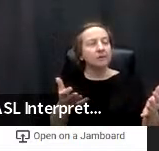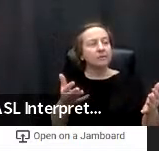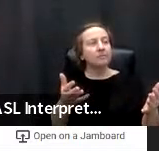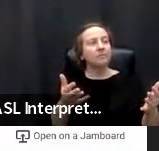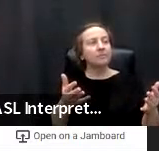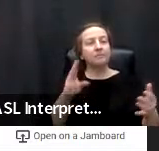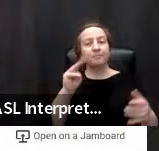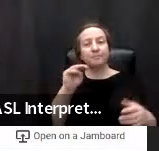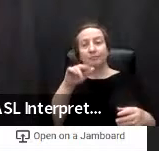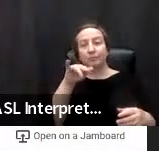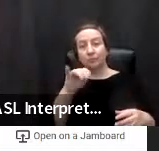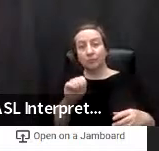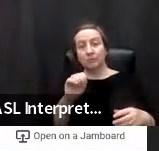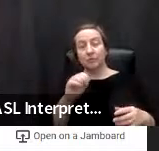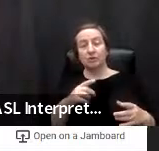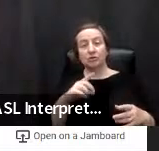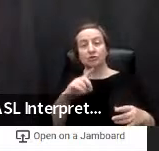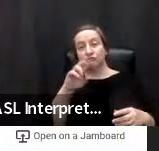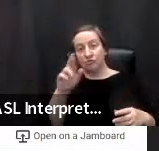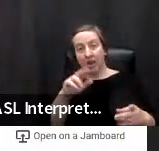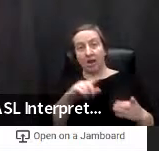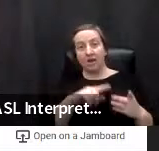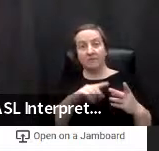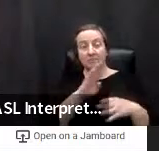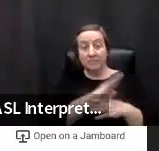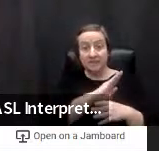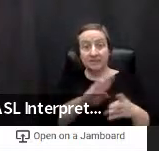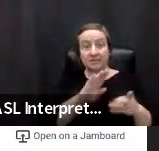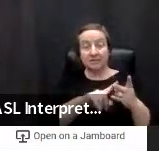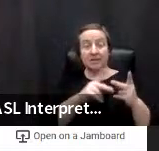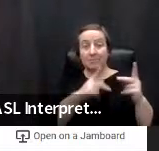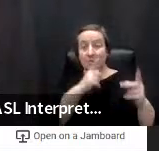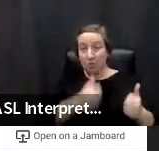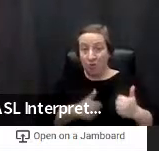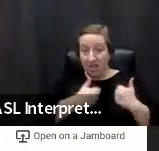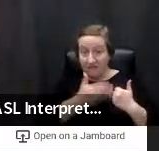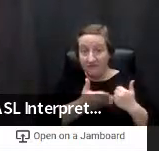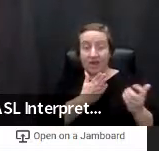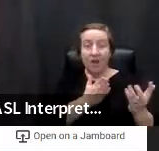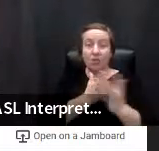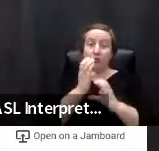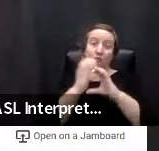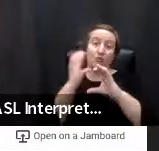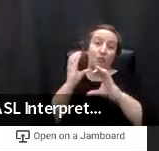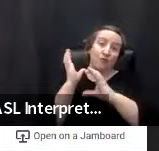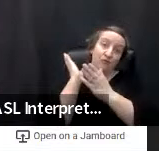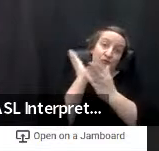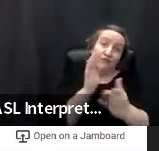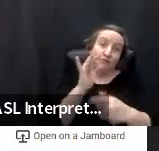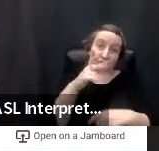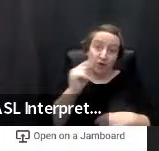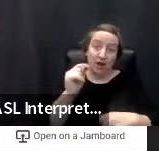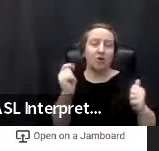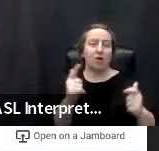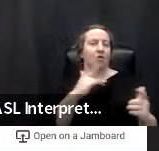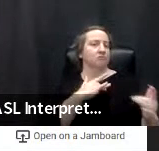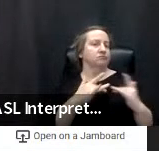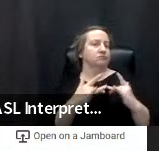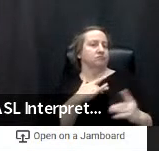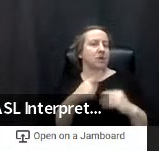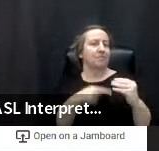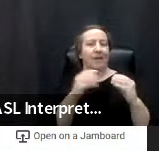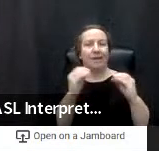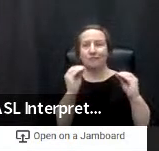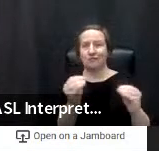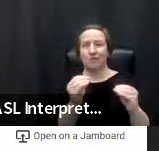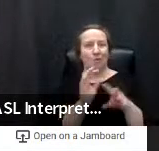the Marine Drive residences, the Marine Drive businesses, and the through freight people all have concerns about the no